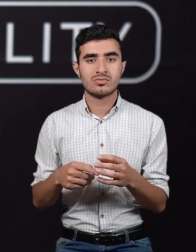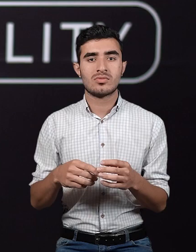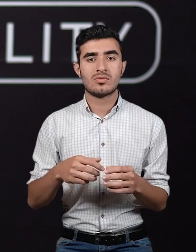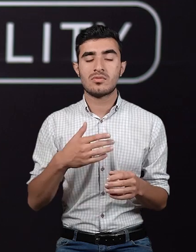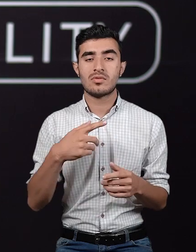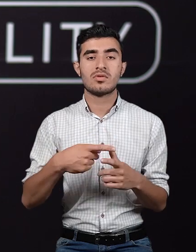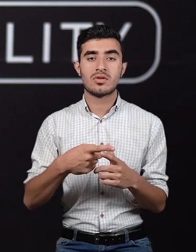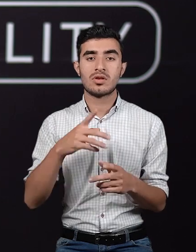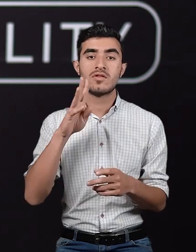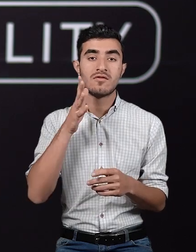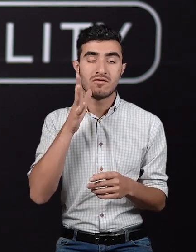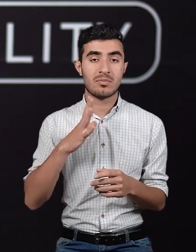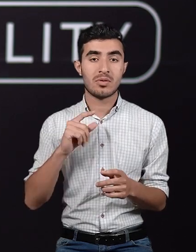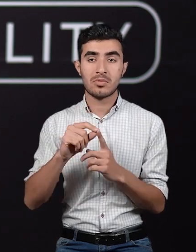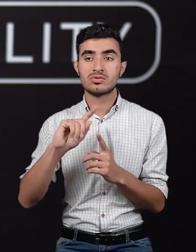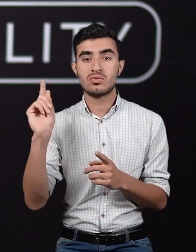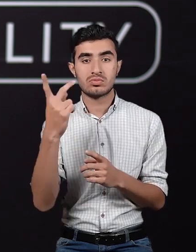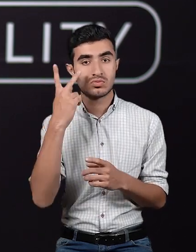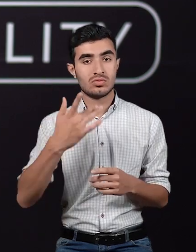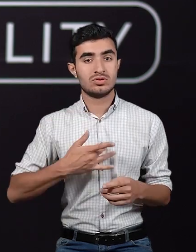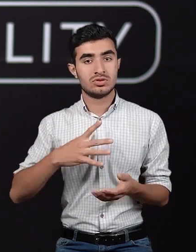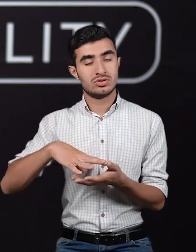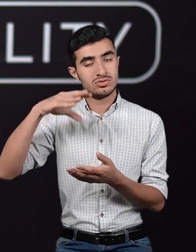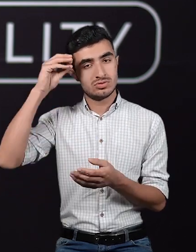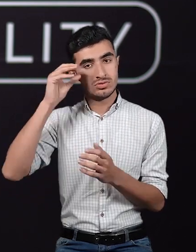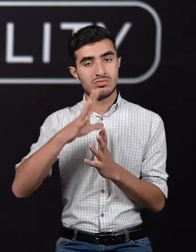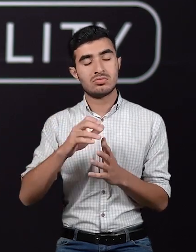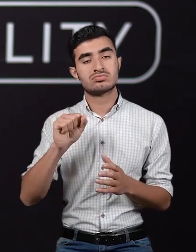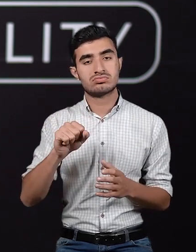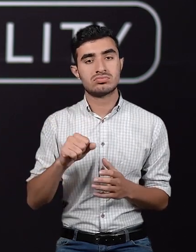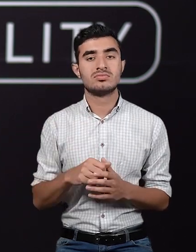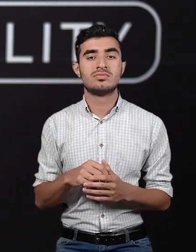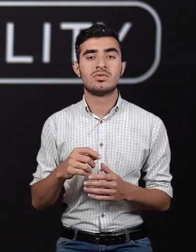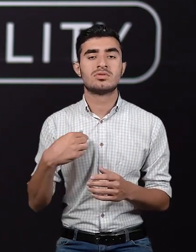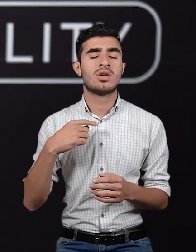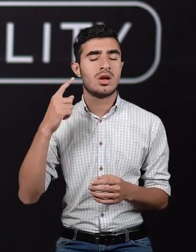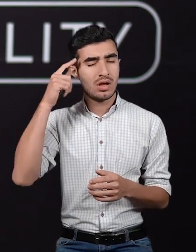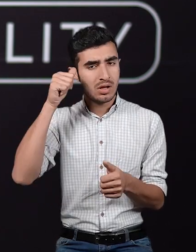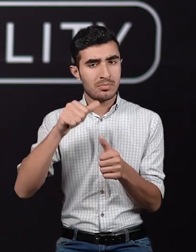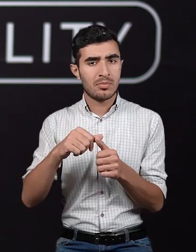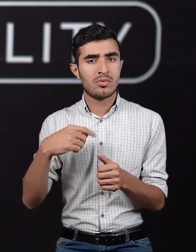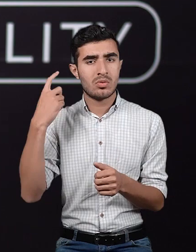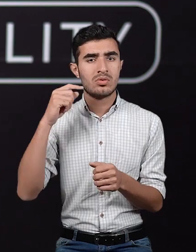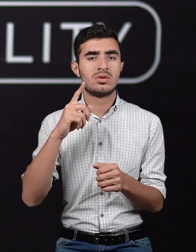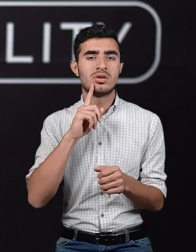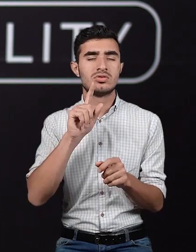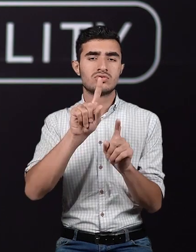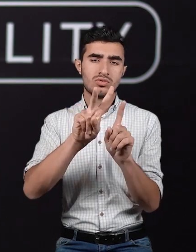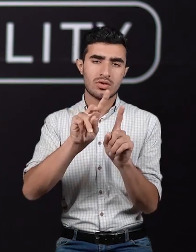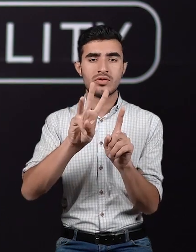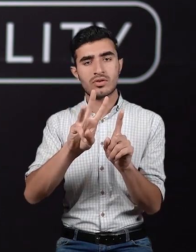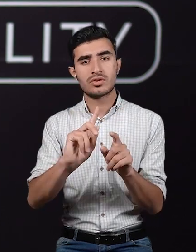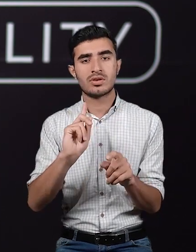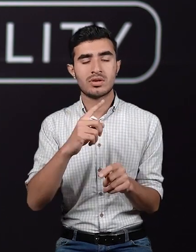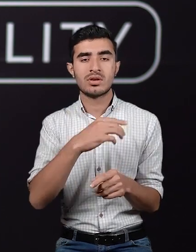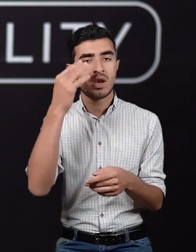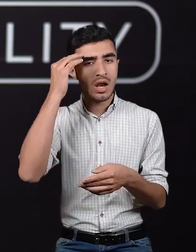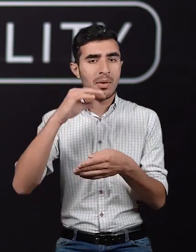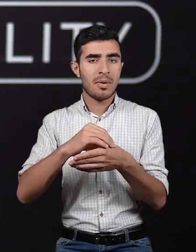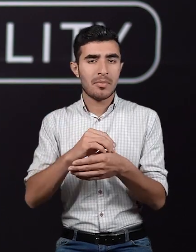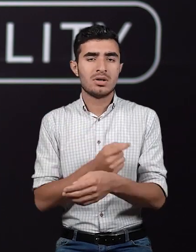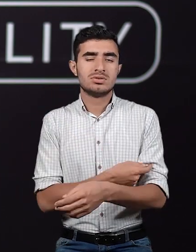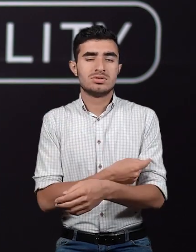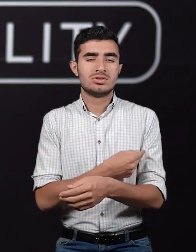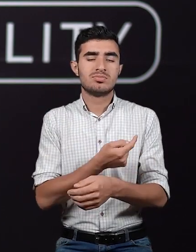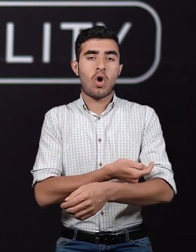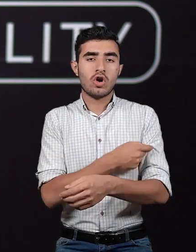me, I must have been around 12 or 13, and I remember her coming back from her chemo, and on her